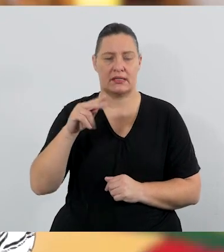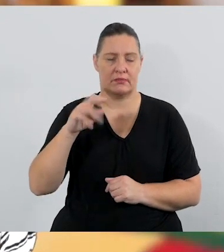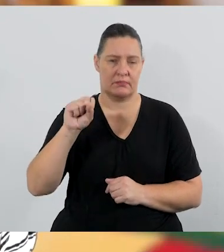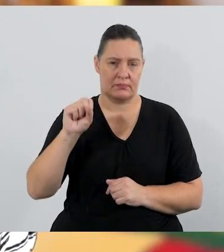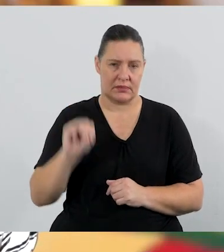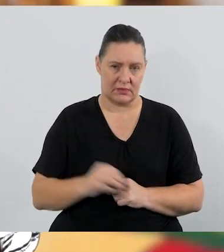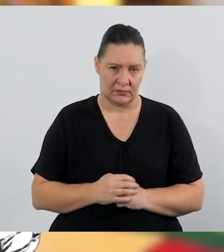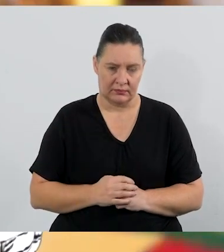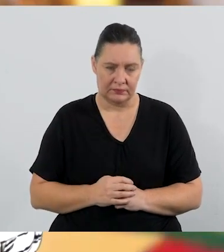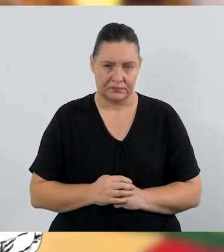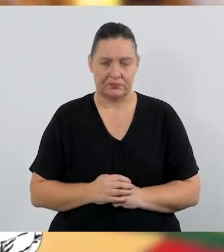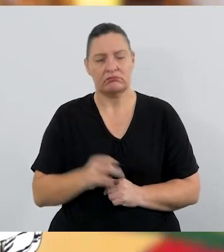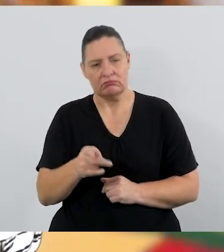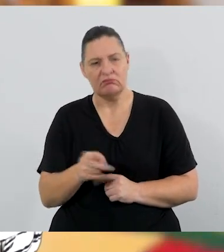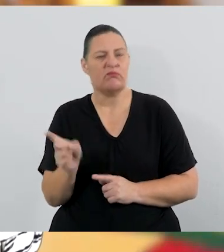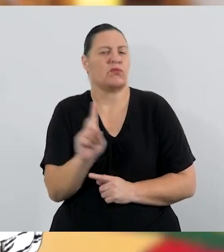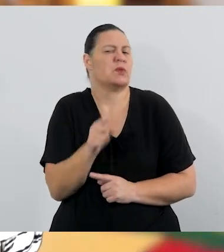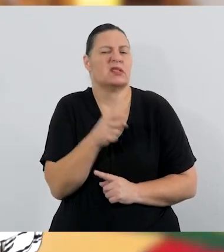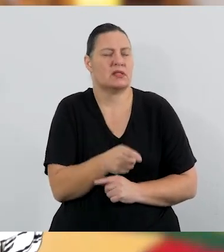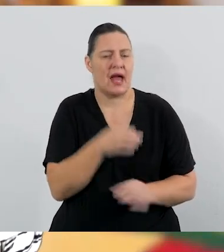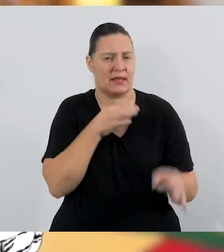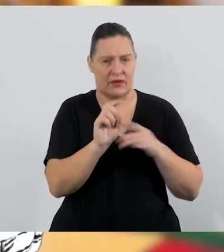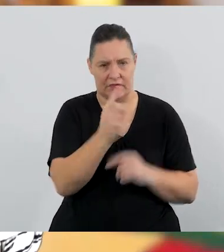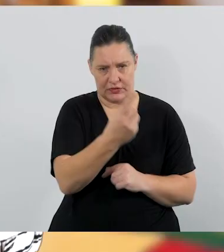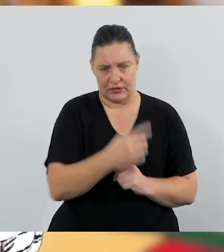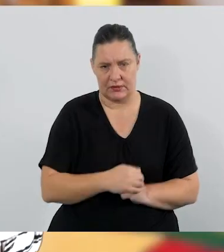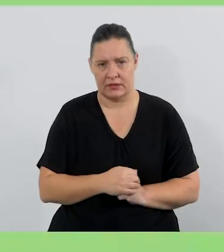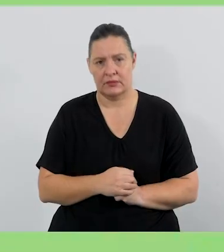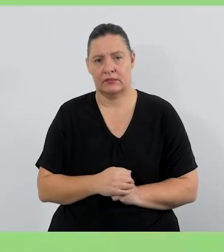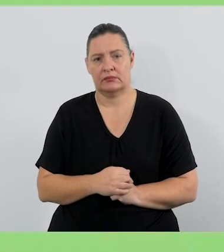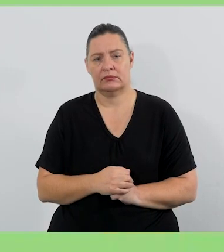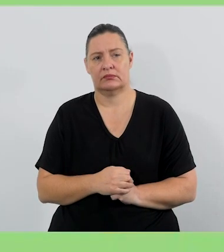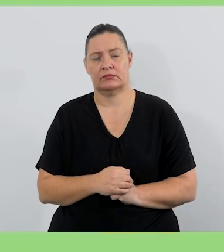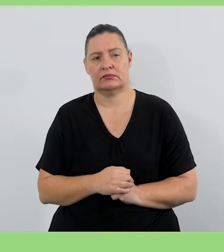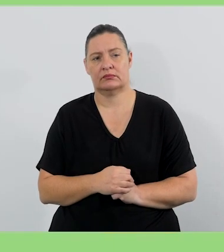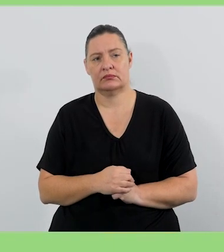So we start by explaining what a carnivore is.